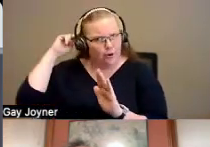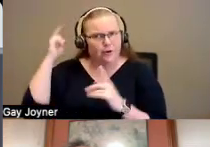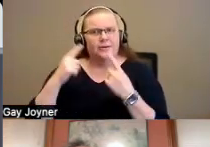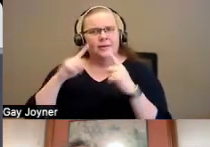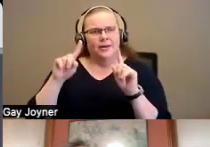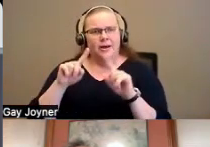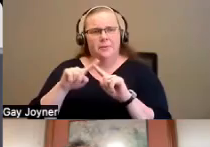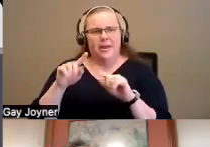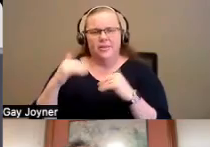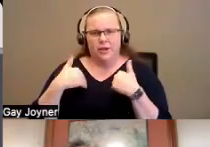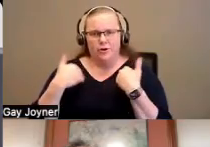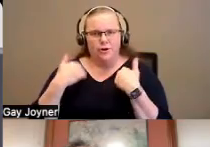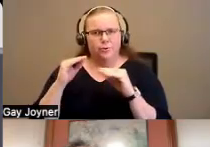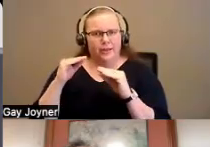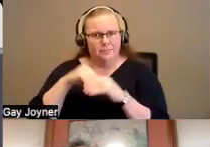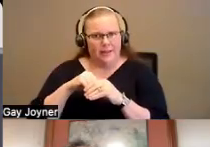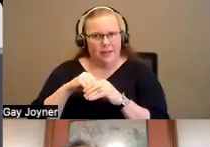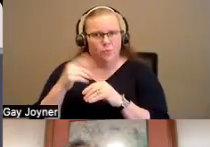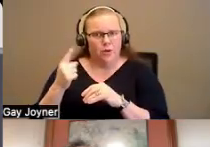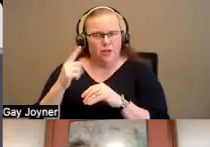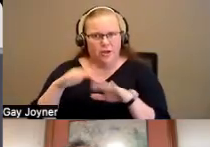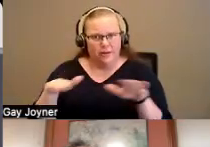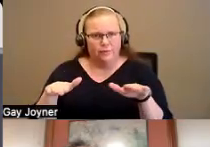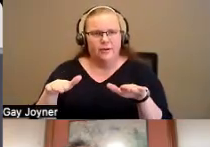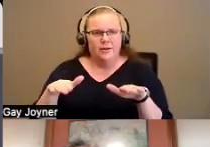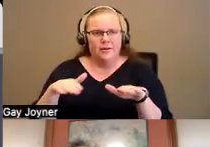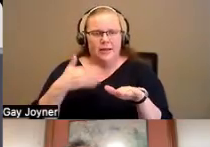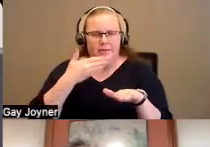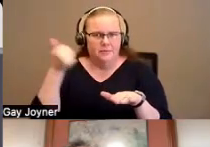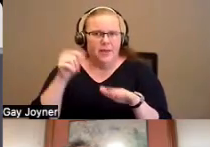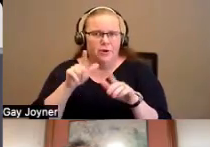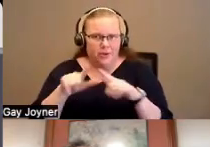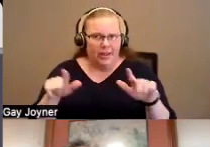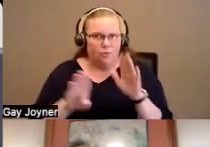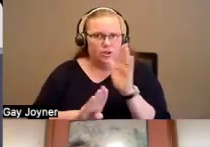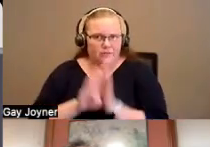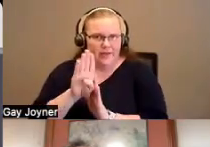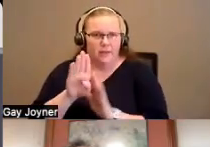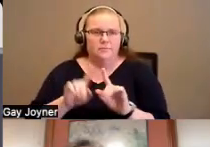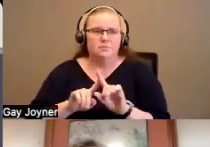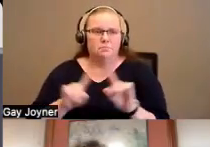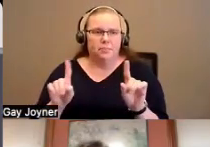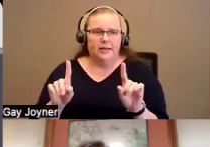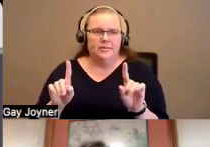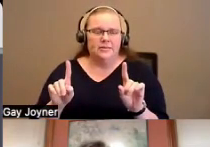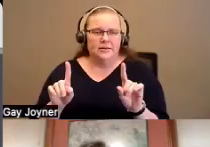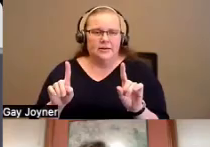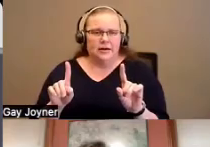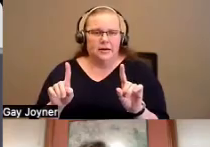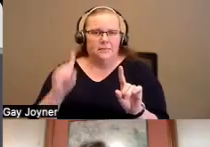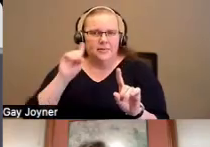they work. And the younger you implant a child, and the better the language develops.